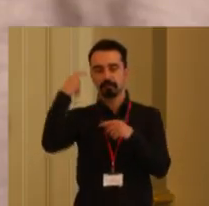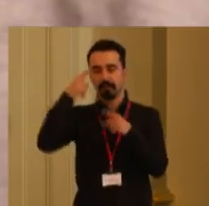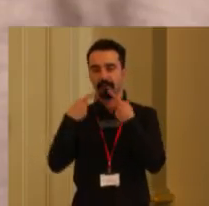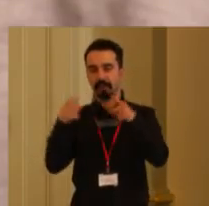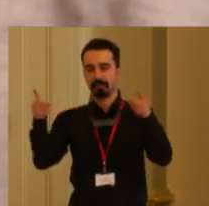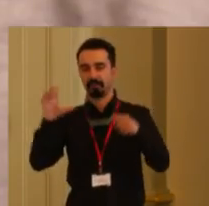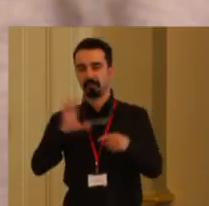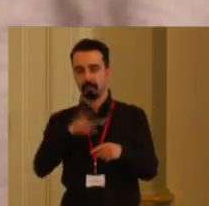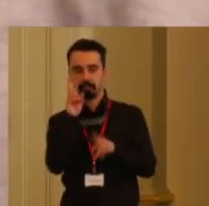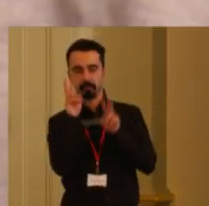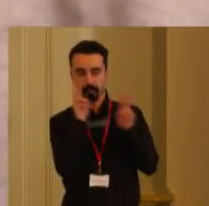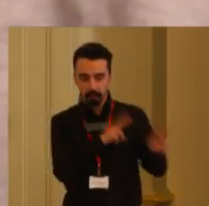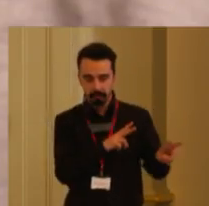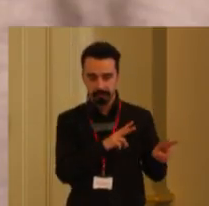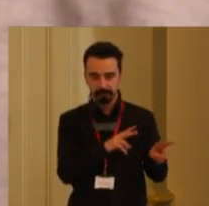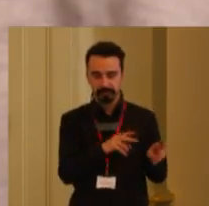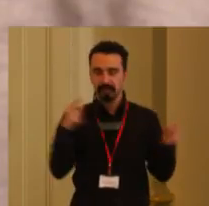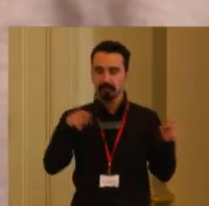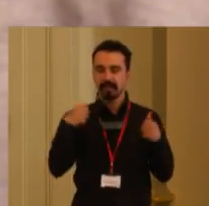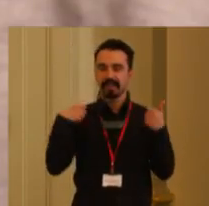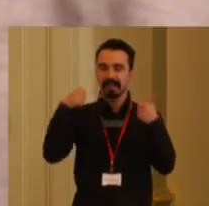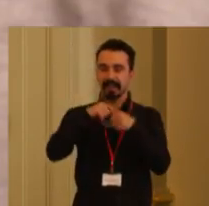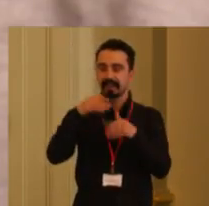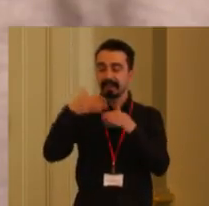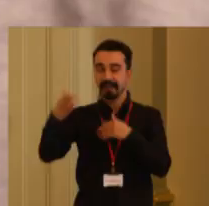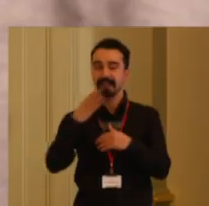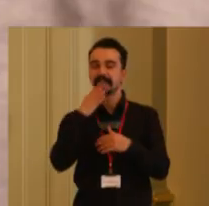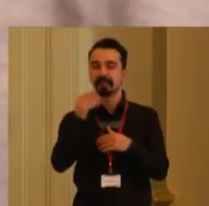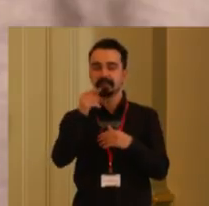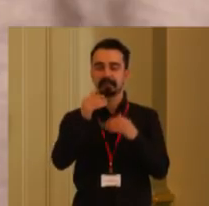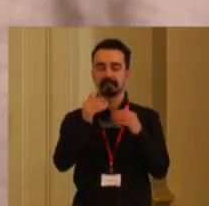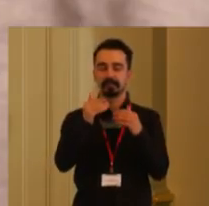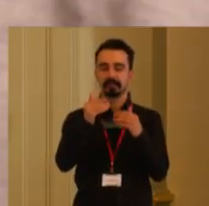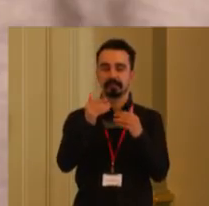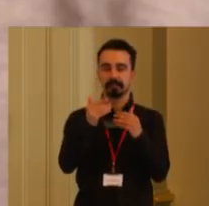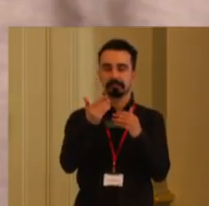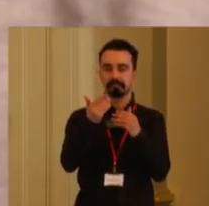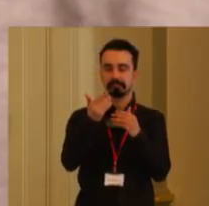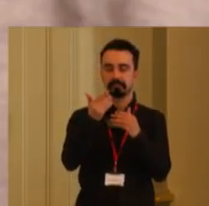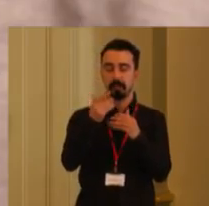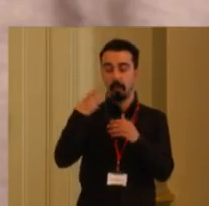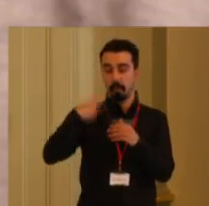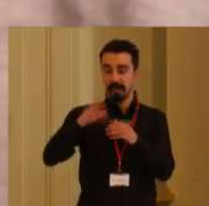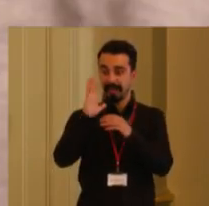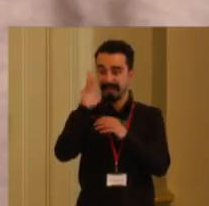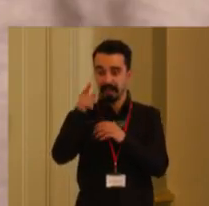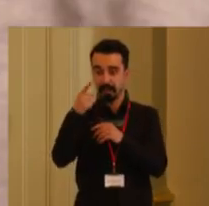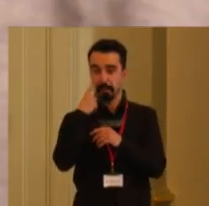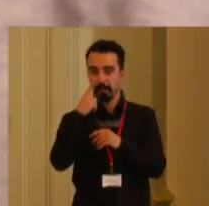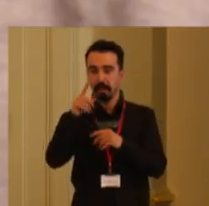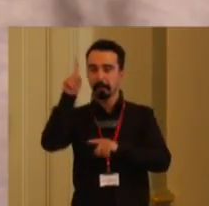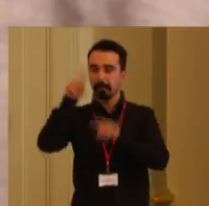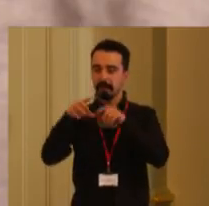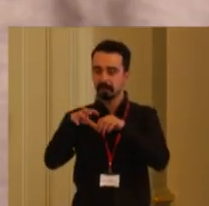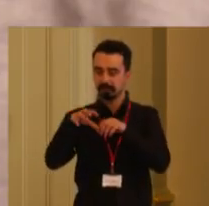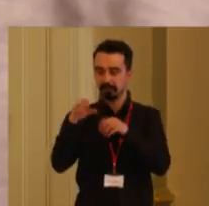are differentiated, and they go different directions when it comes to politics, especially when it